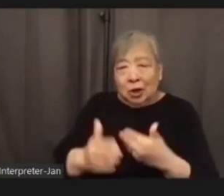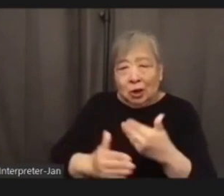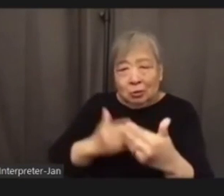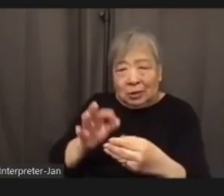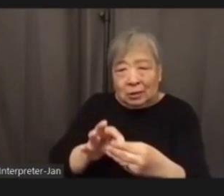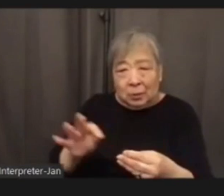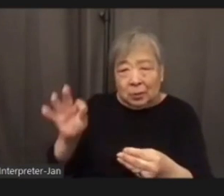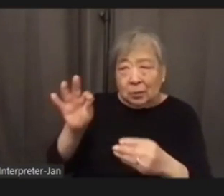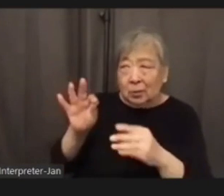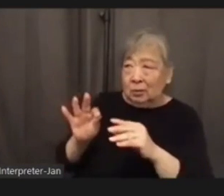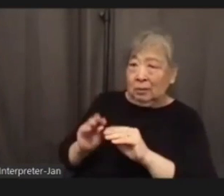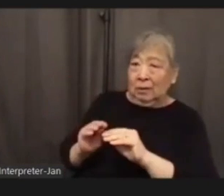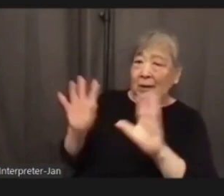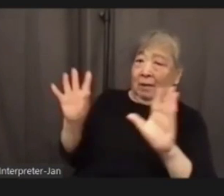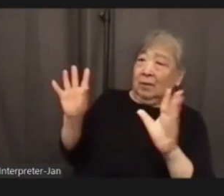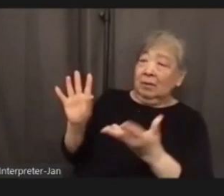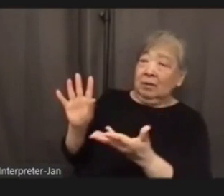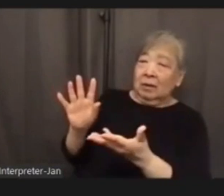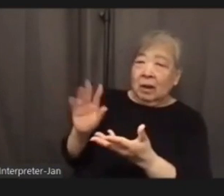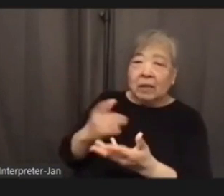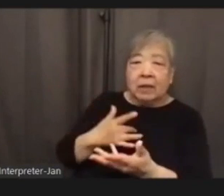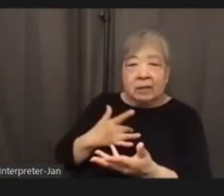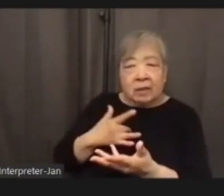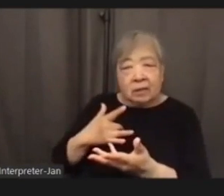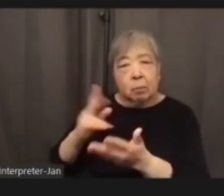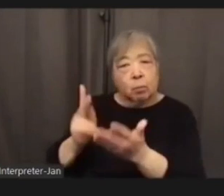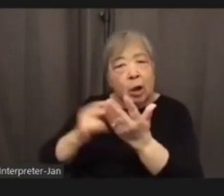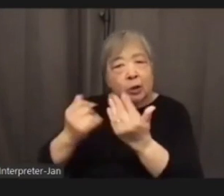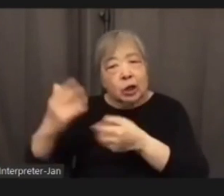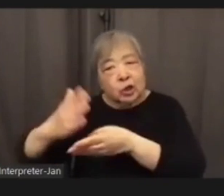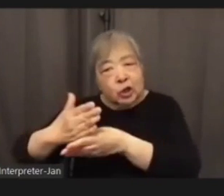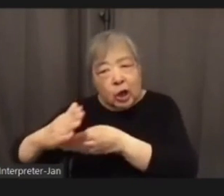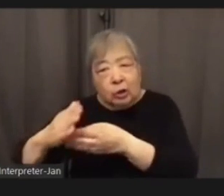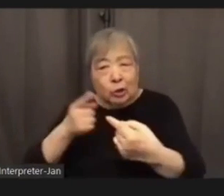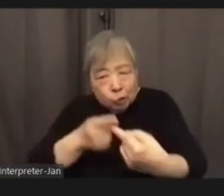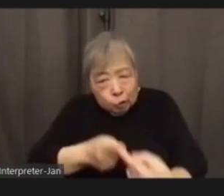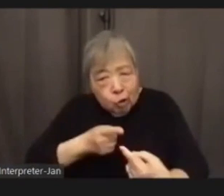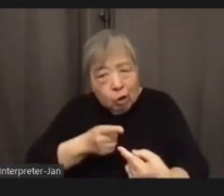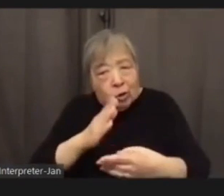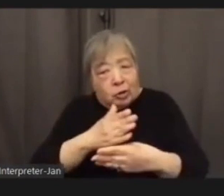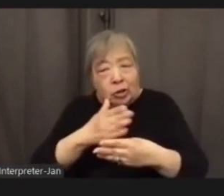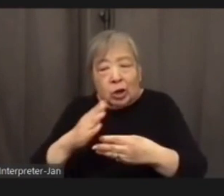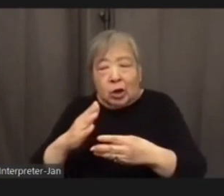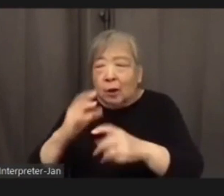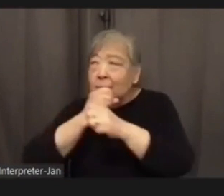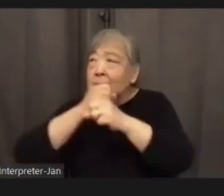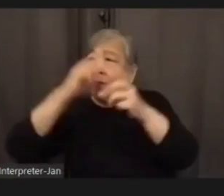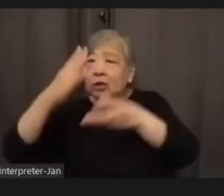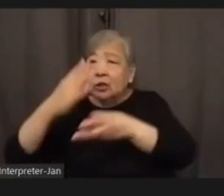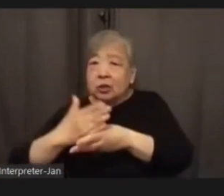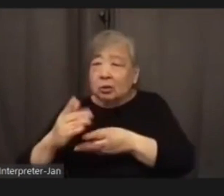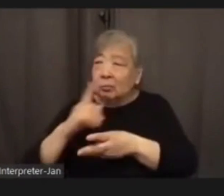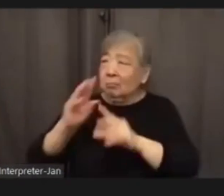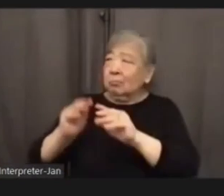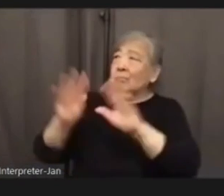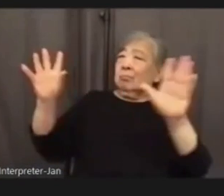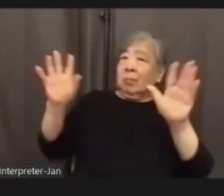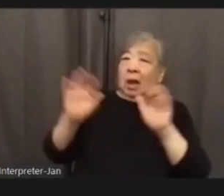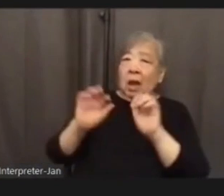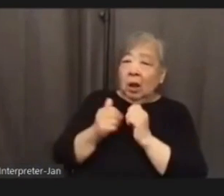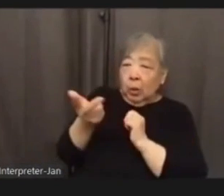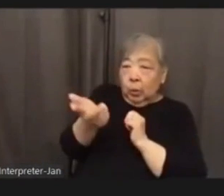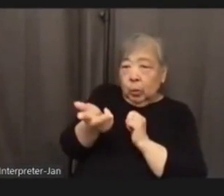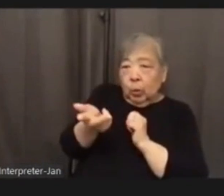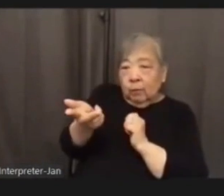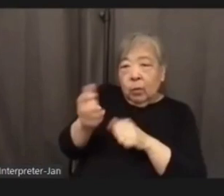and the sense of shared project, shared struggle, shared vision, right? You know, really comes through in how the three of you have